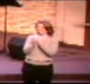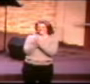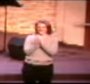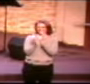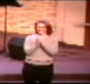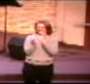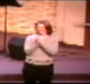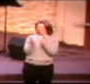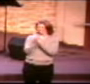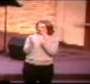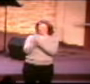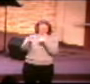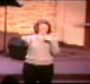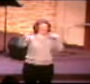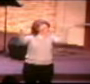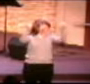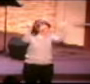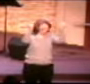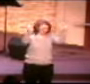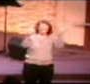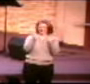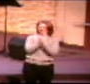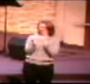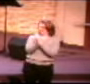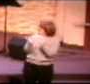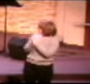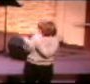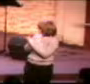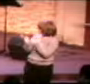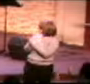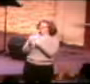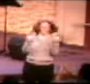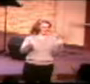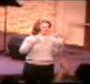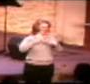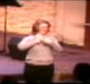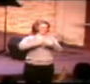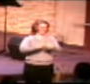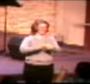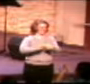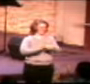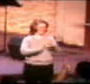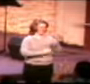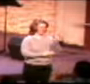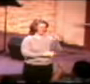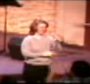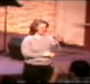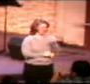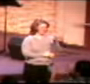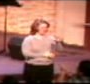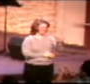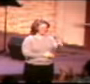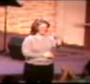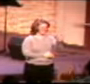It now gives me great joy to pronounce to you Mr. and Mrs. Carrie Lee